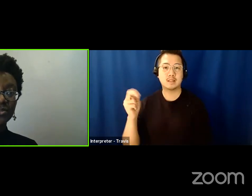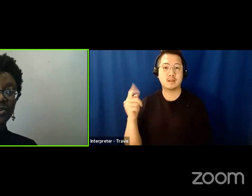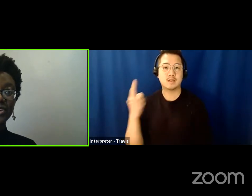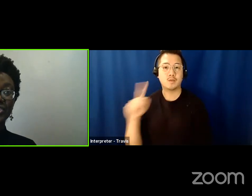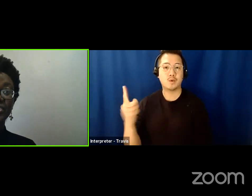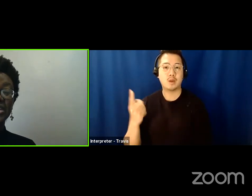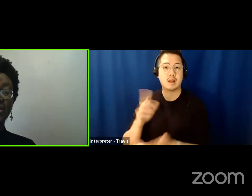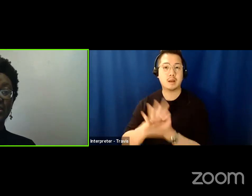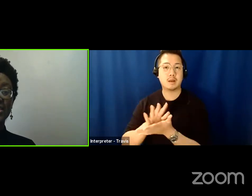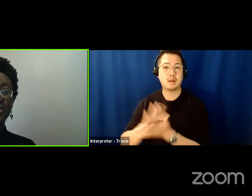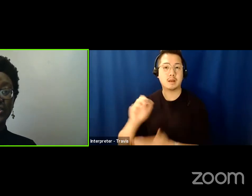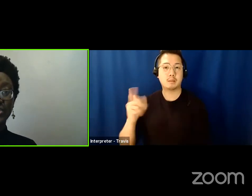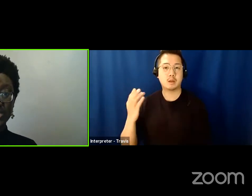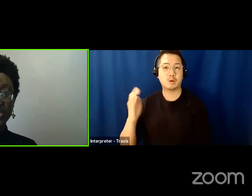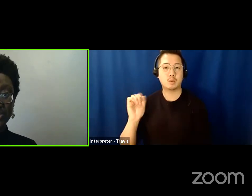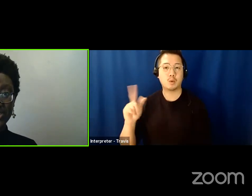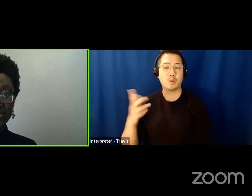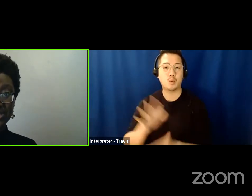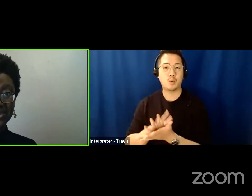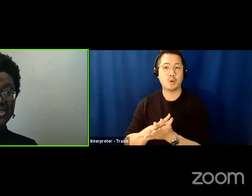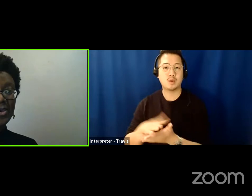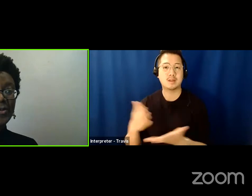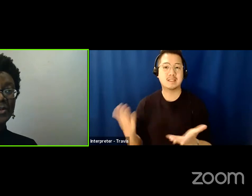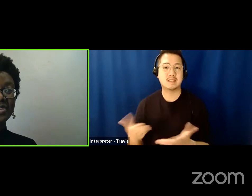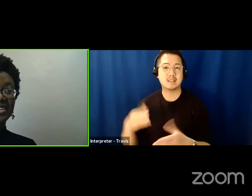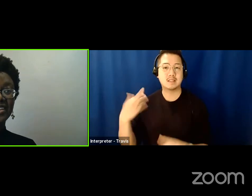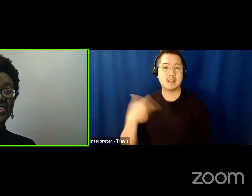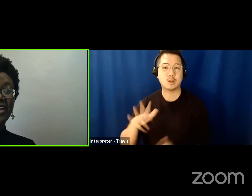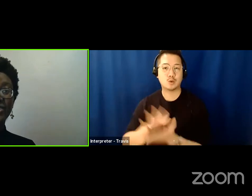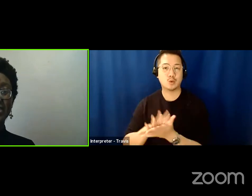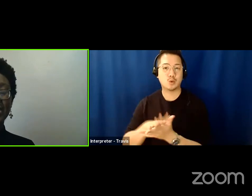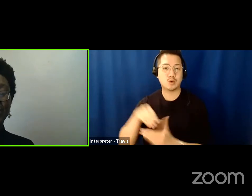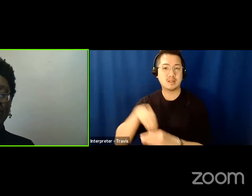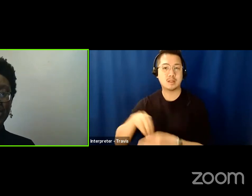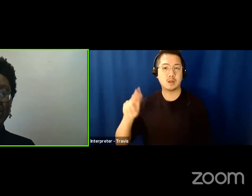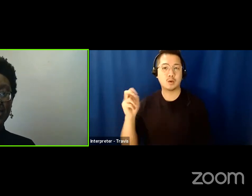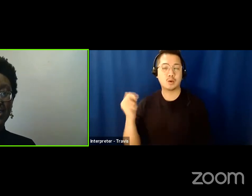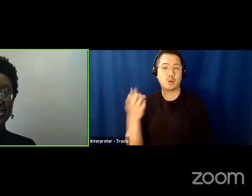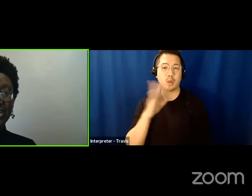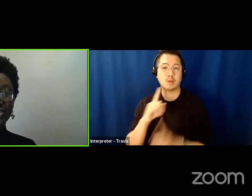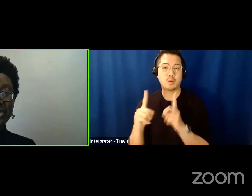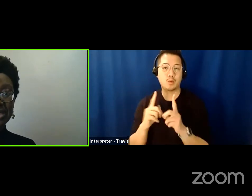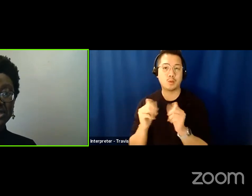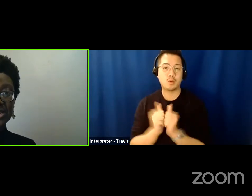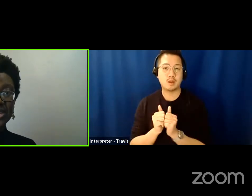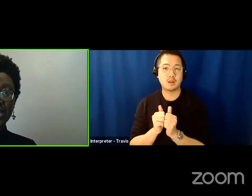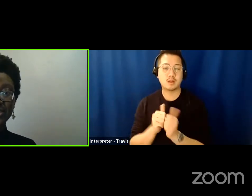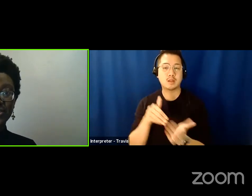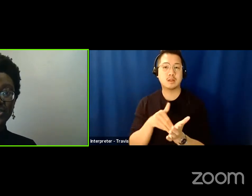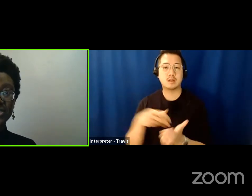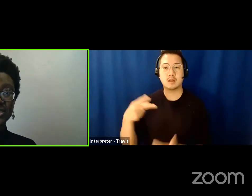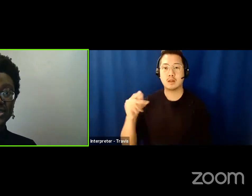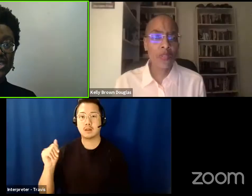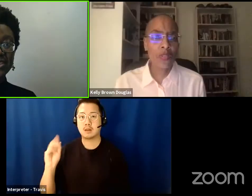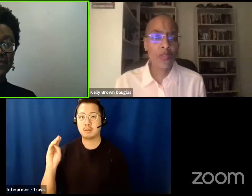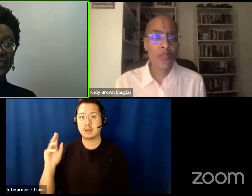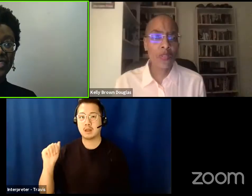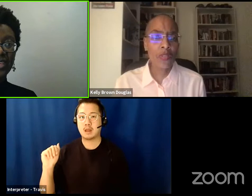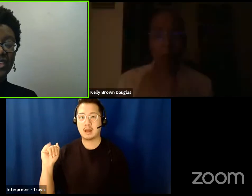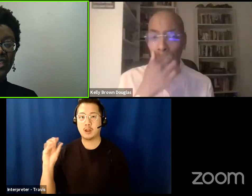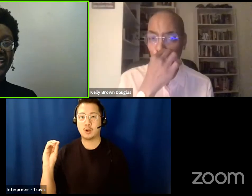and Judith Moyer's Chair in Theology here at Union, will be in conversation with Dr. Pamela Ayo